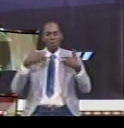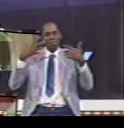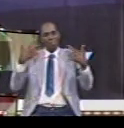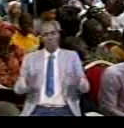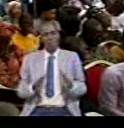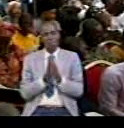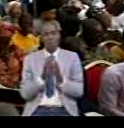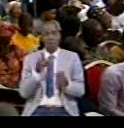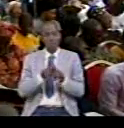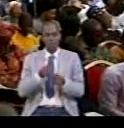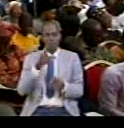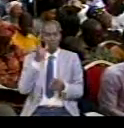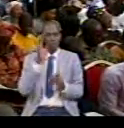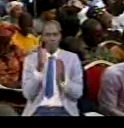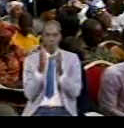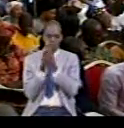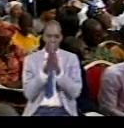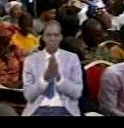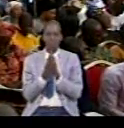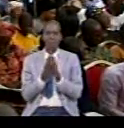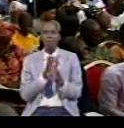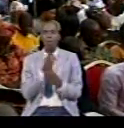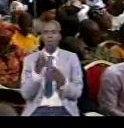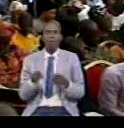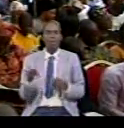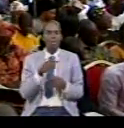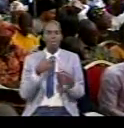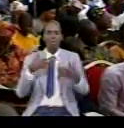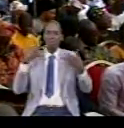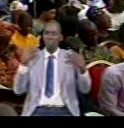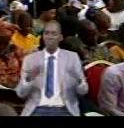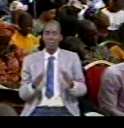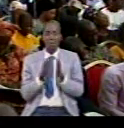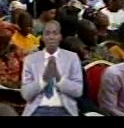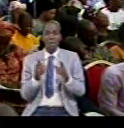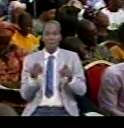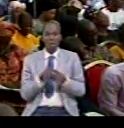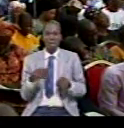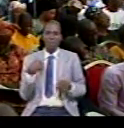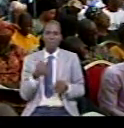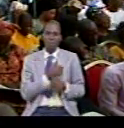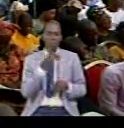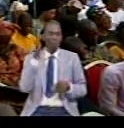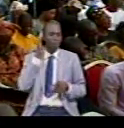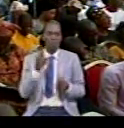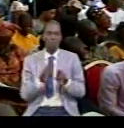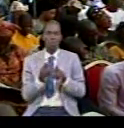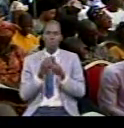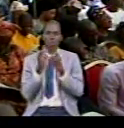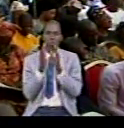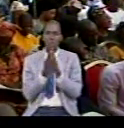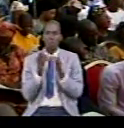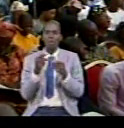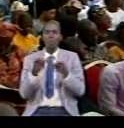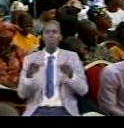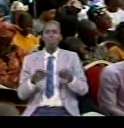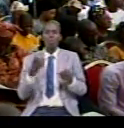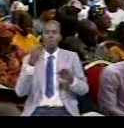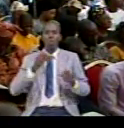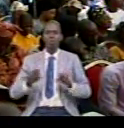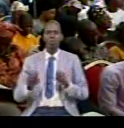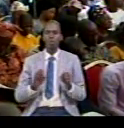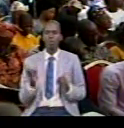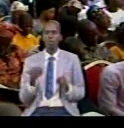we're going to pray. And when they had prayed, I said, like we're going to pray. The place was shaking where they